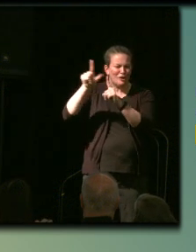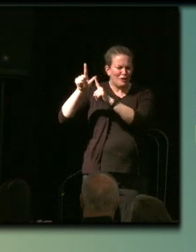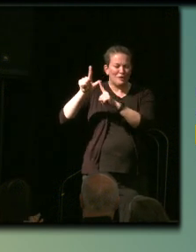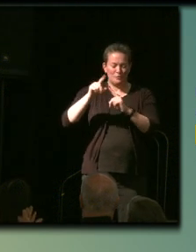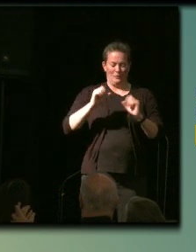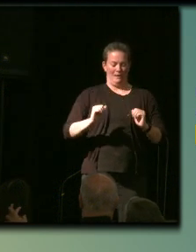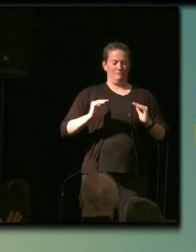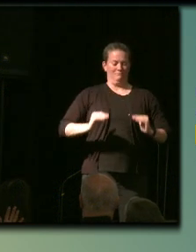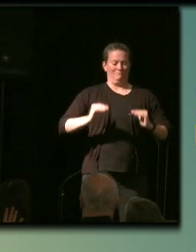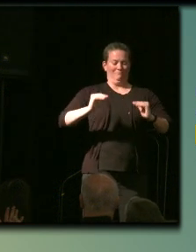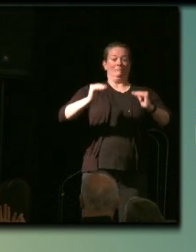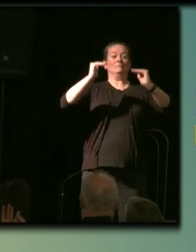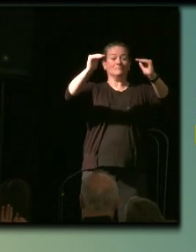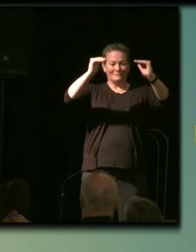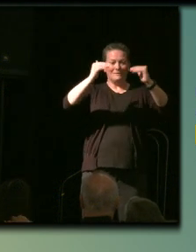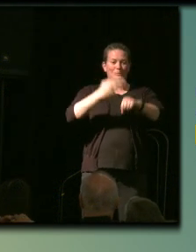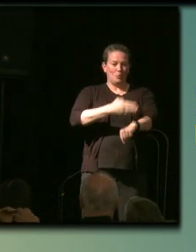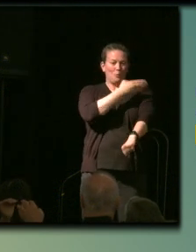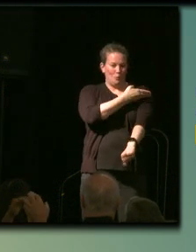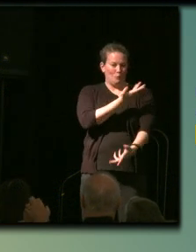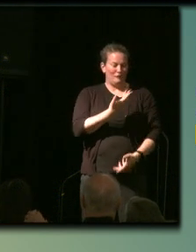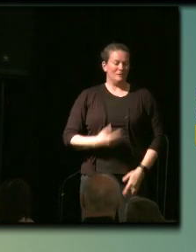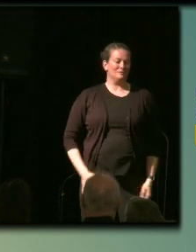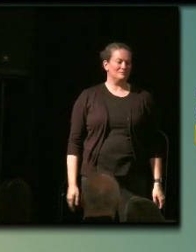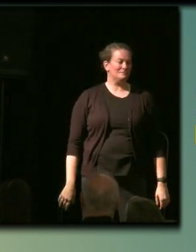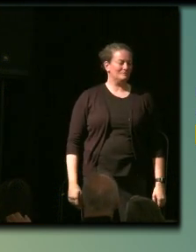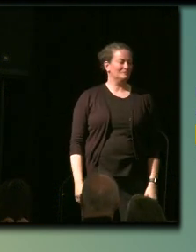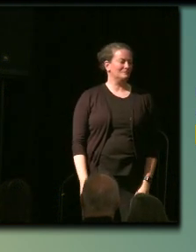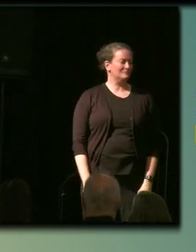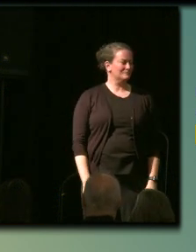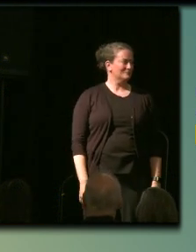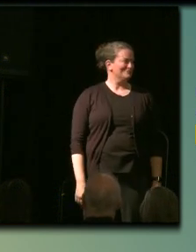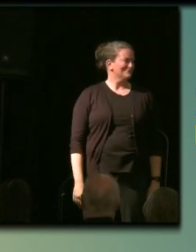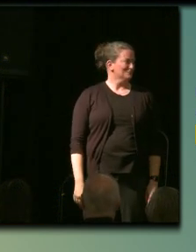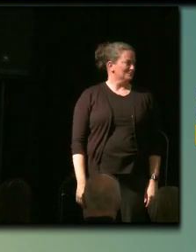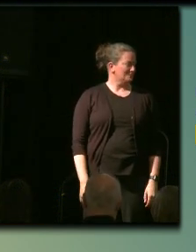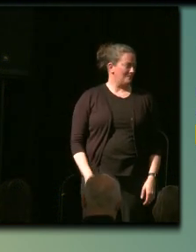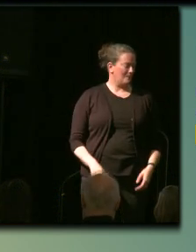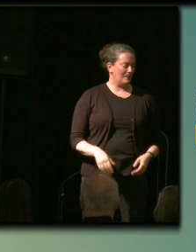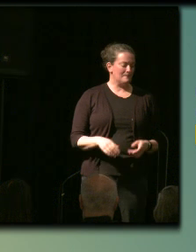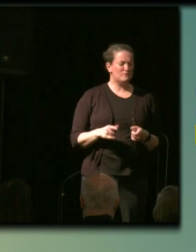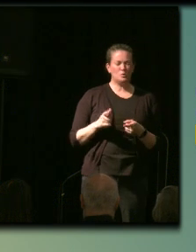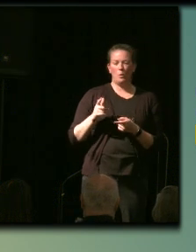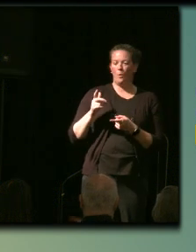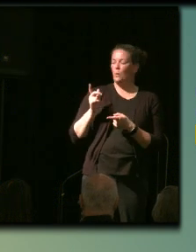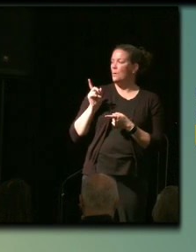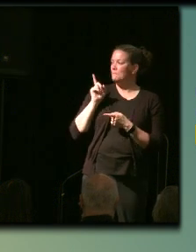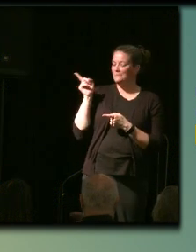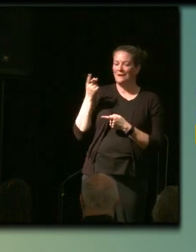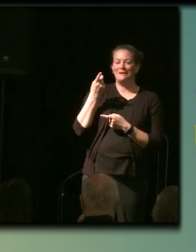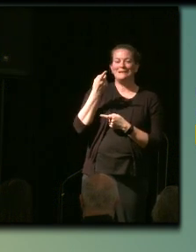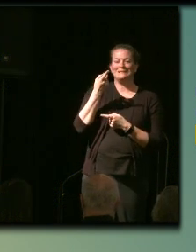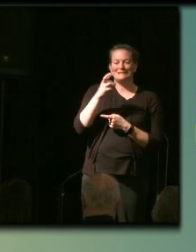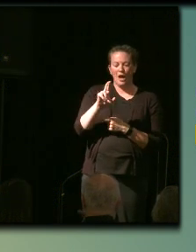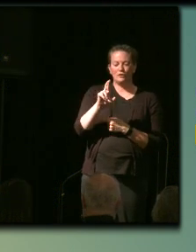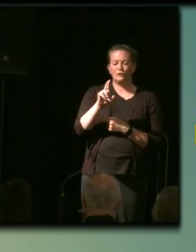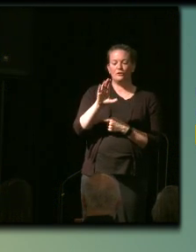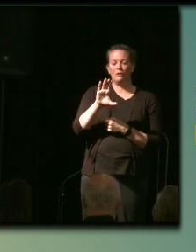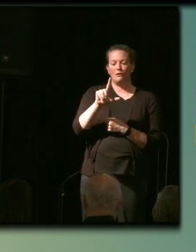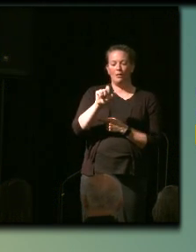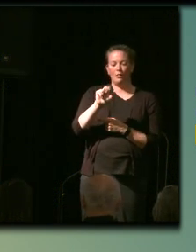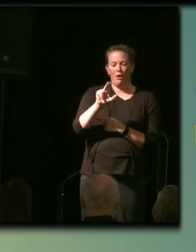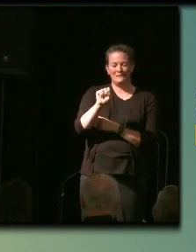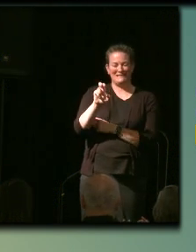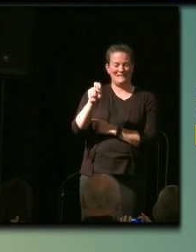So given that we all talked about preclinical data and animal models early on, this is Dr. Clausen's animal models from 2010, I